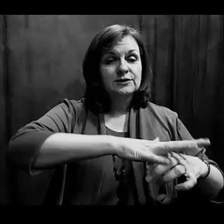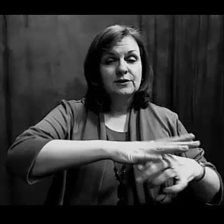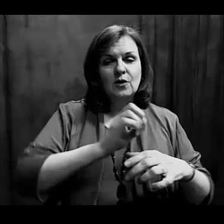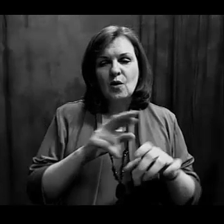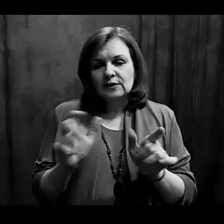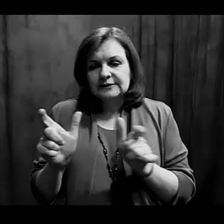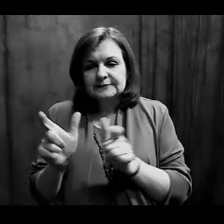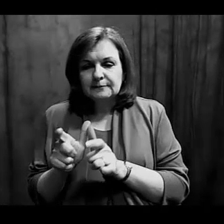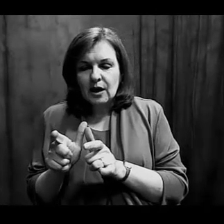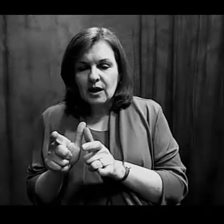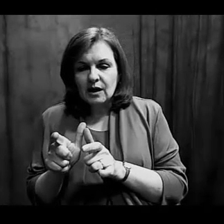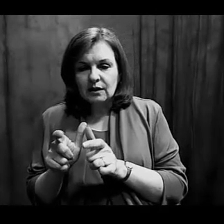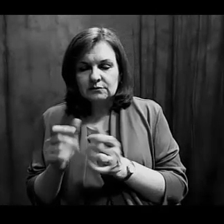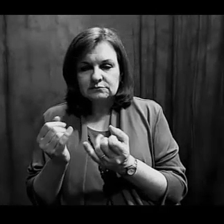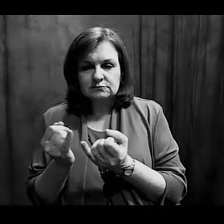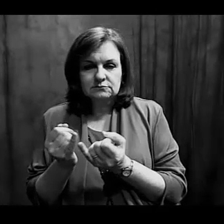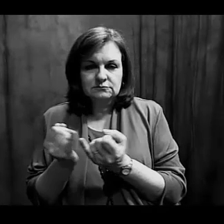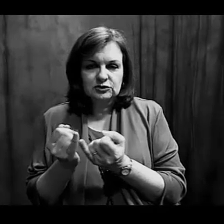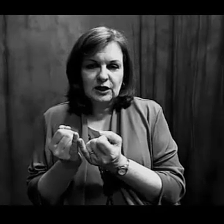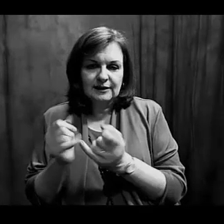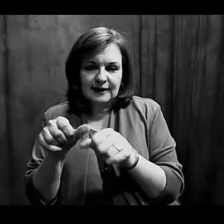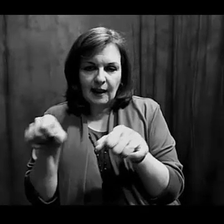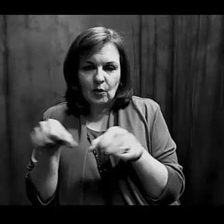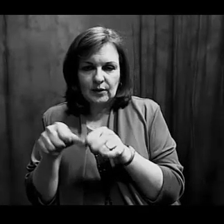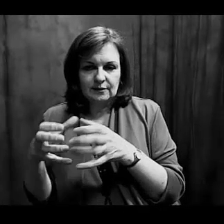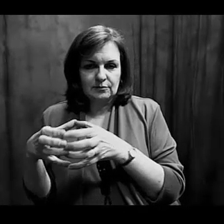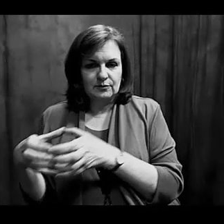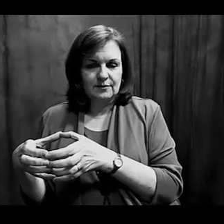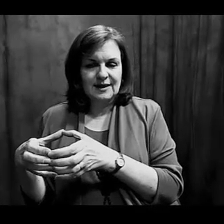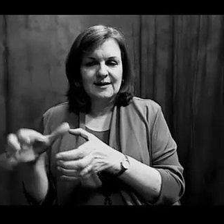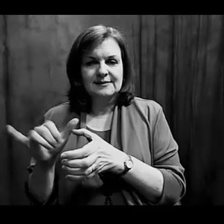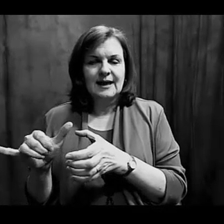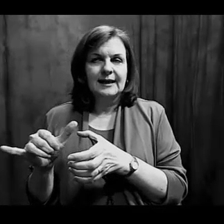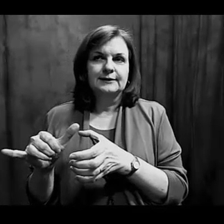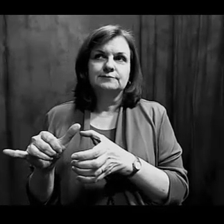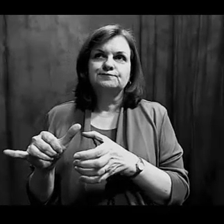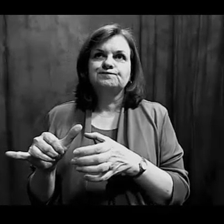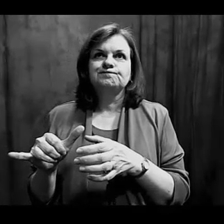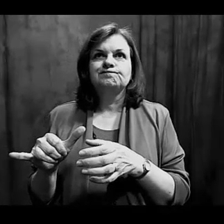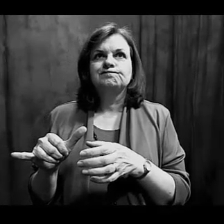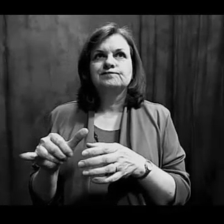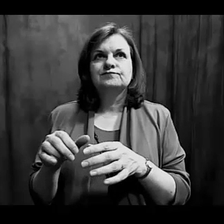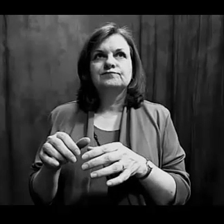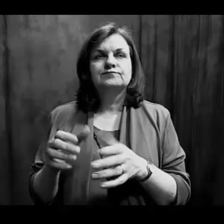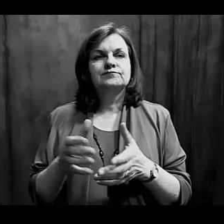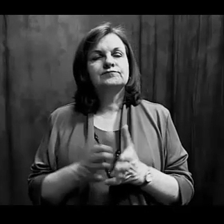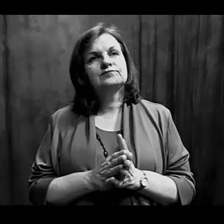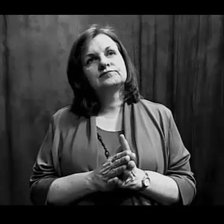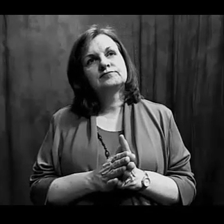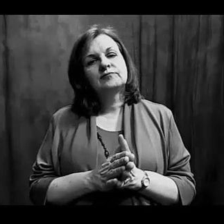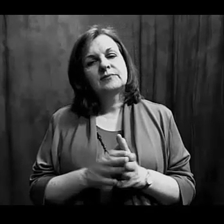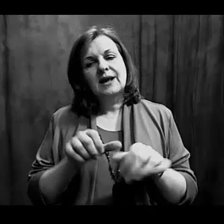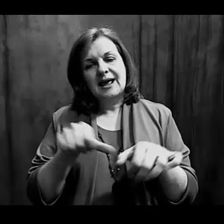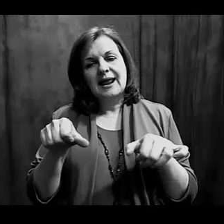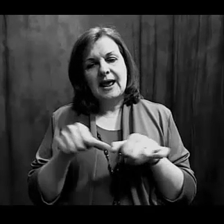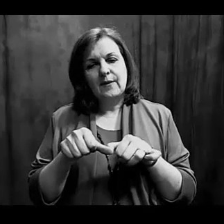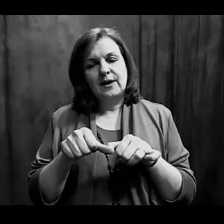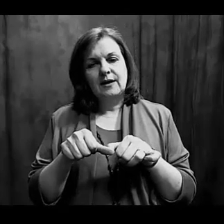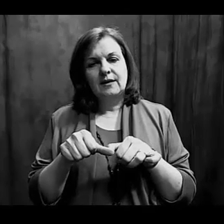as large regions or as very small, secluded areas, such